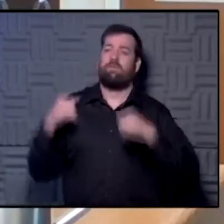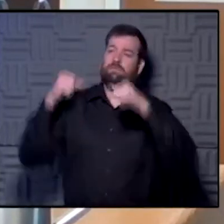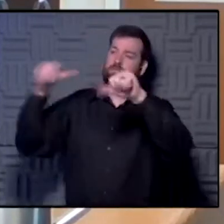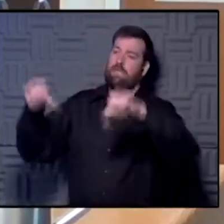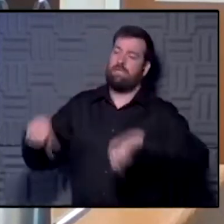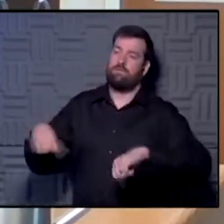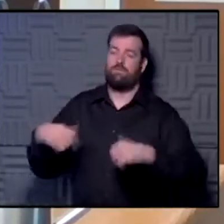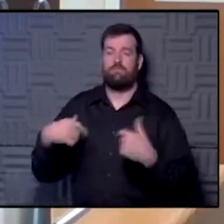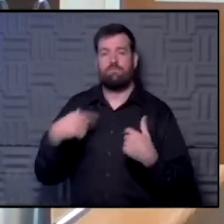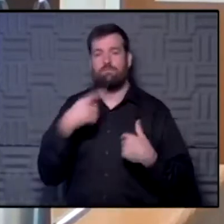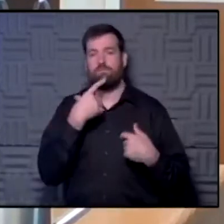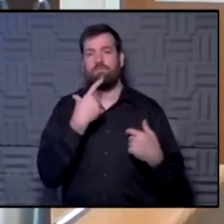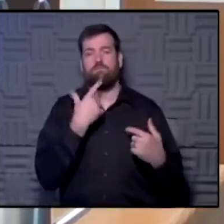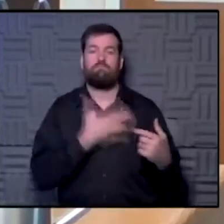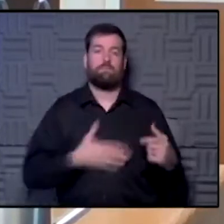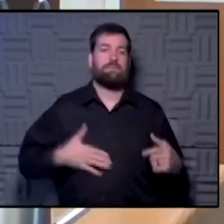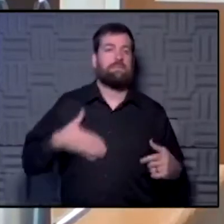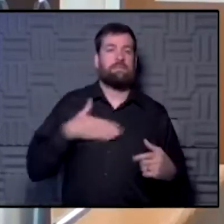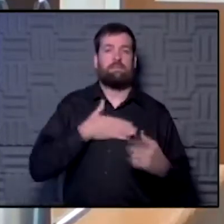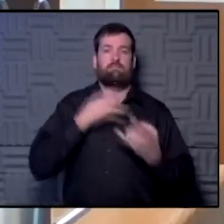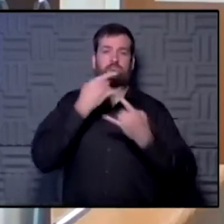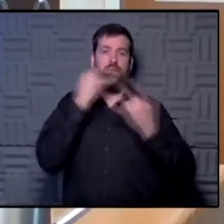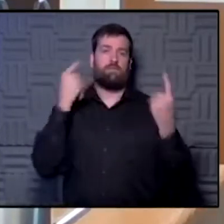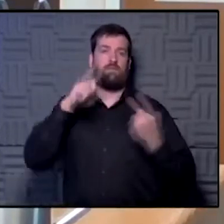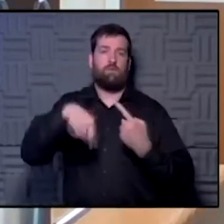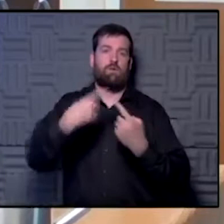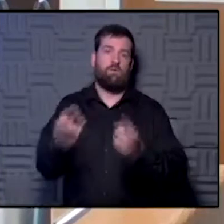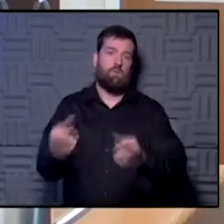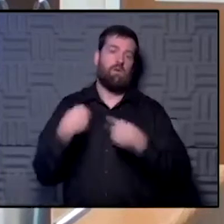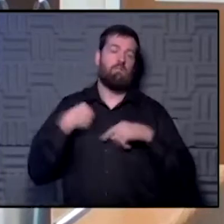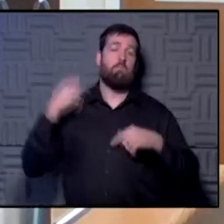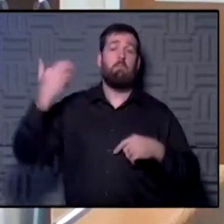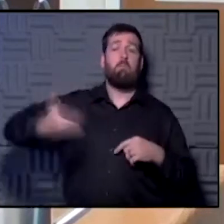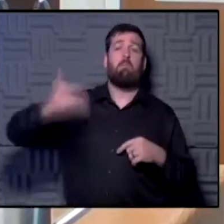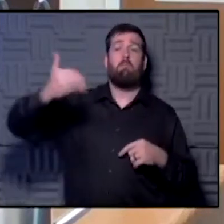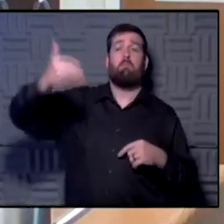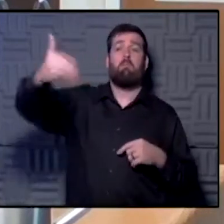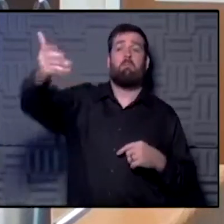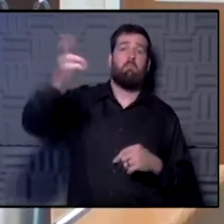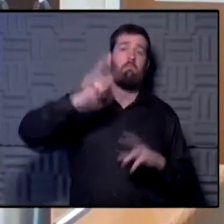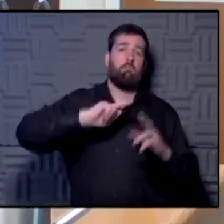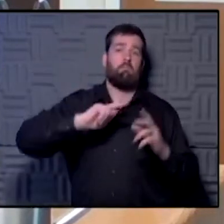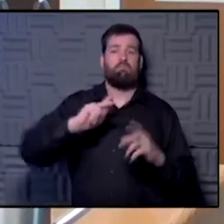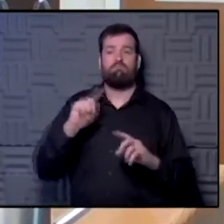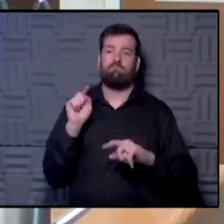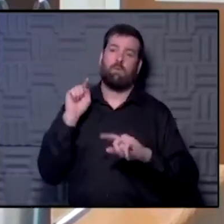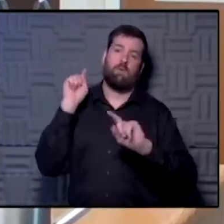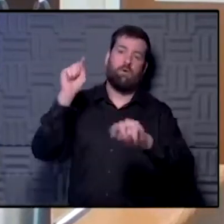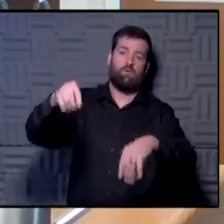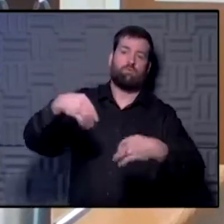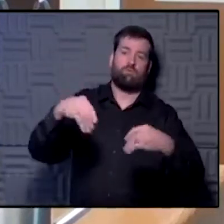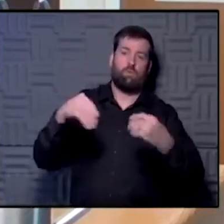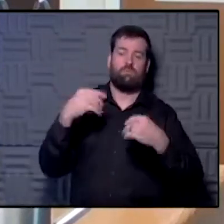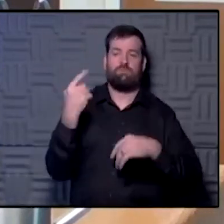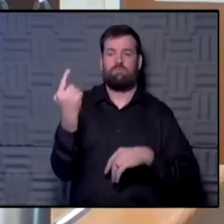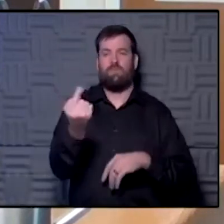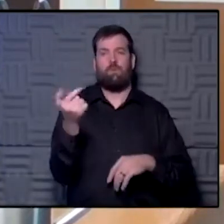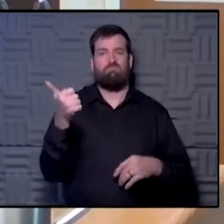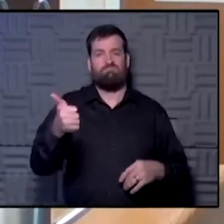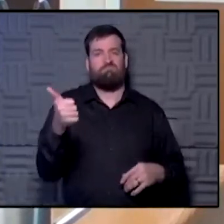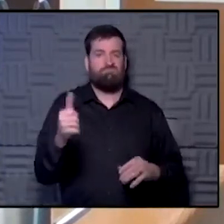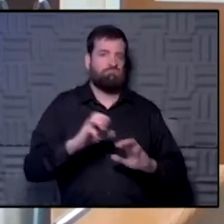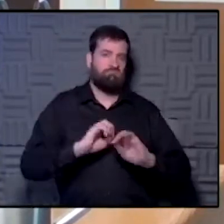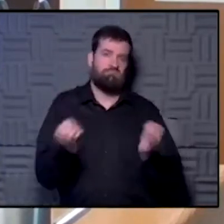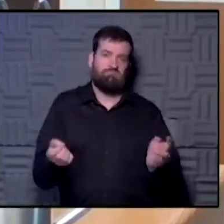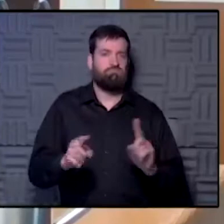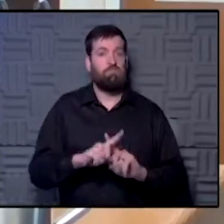please, wear a mask when you come in. Once in a while, you'll go into a store where someone isn't, but the